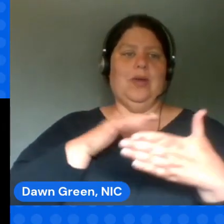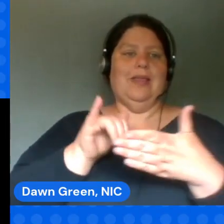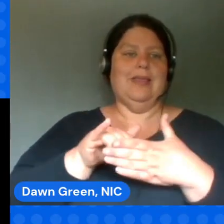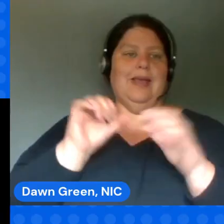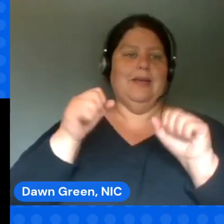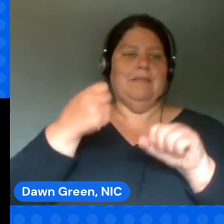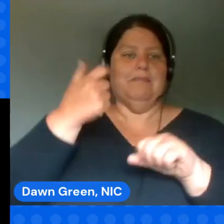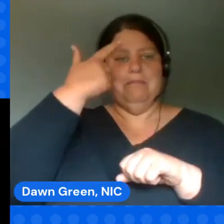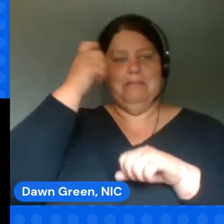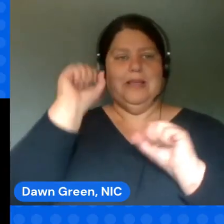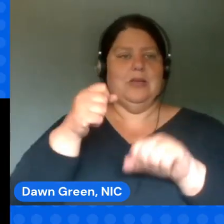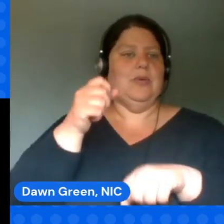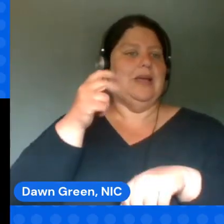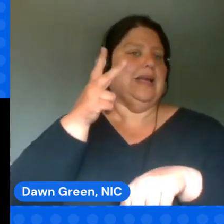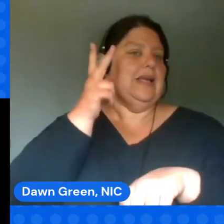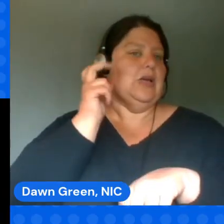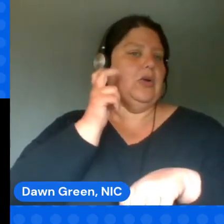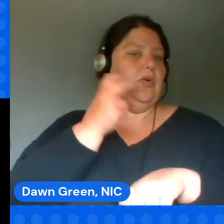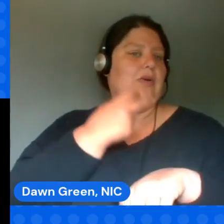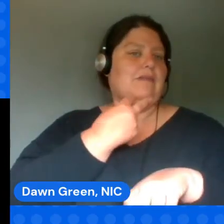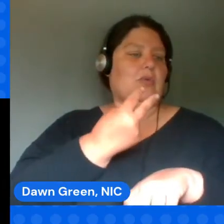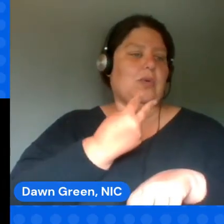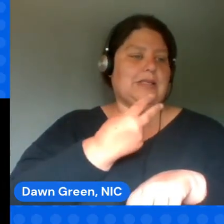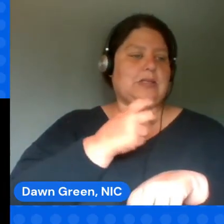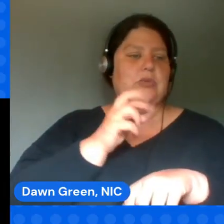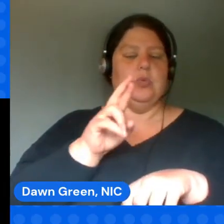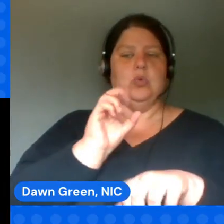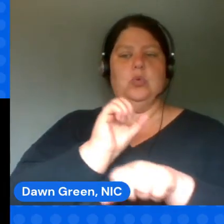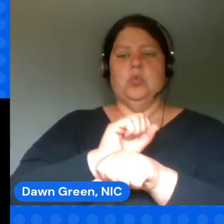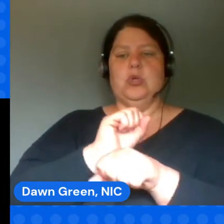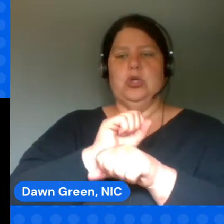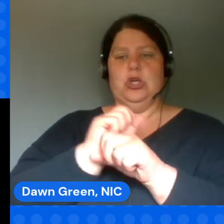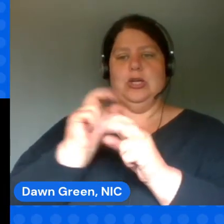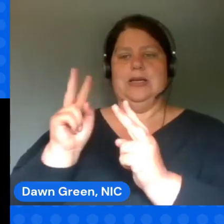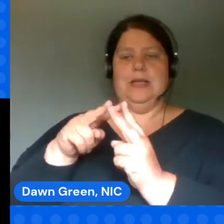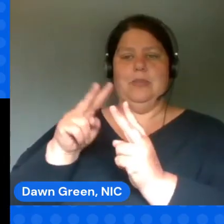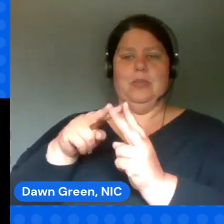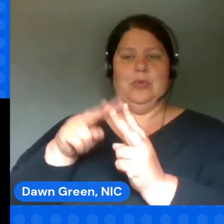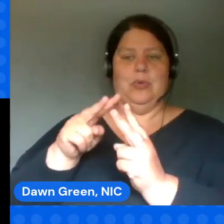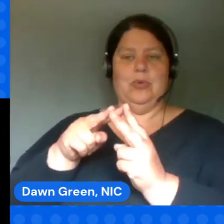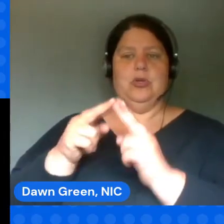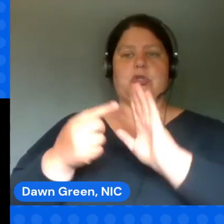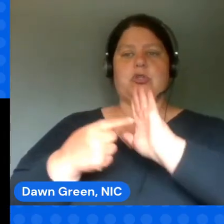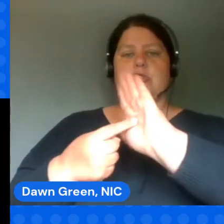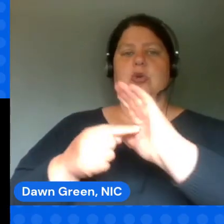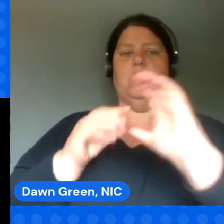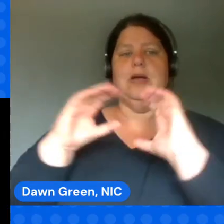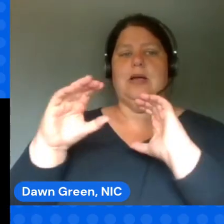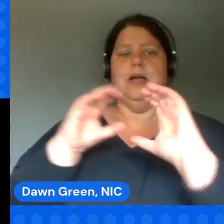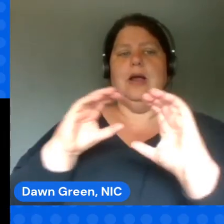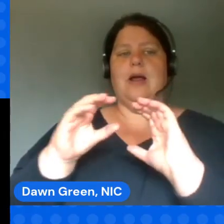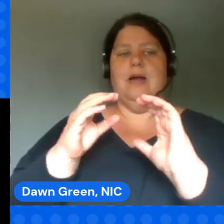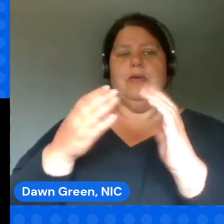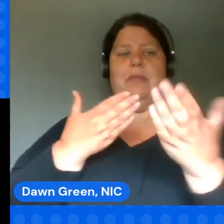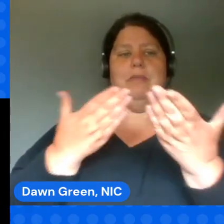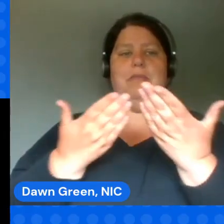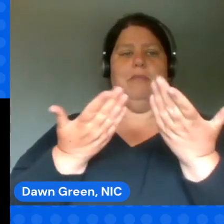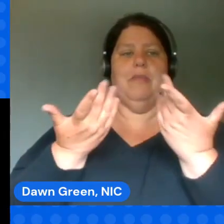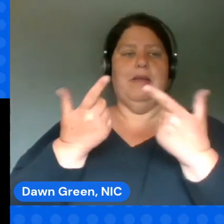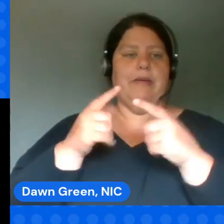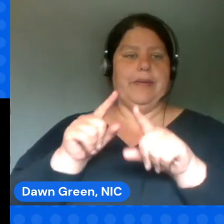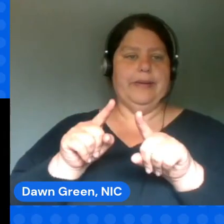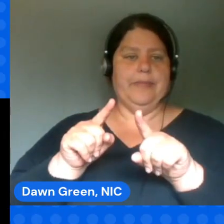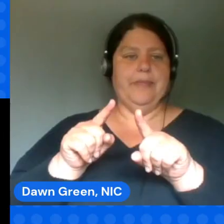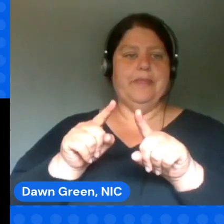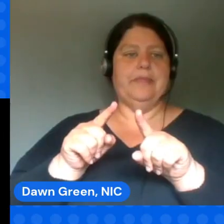on the screen, or they can work in pairs um, to demonstrate a conversation that may have taken place in a